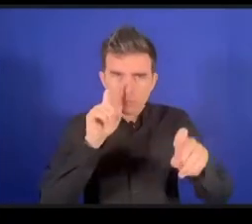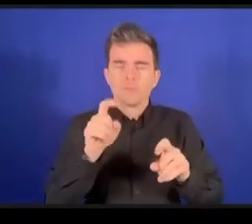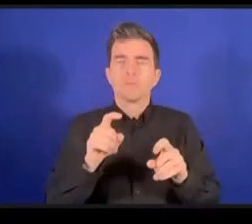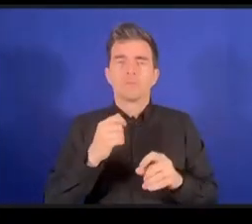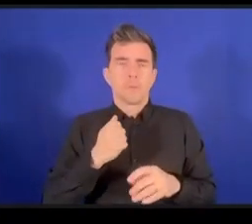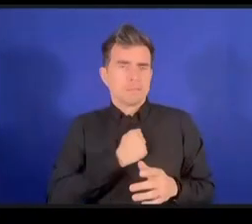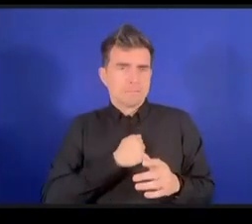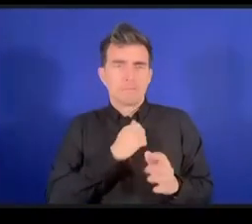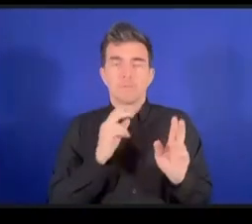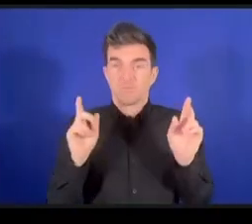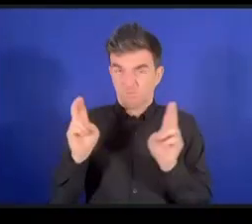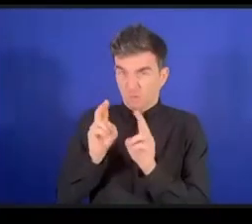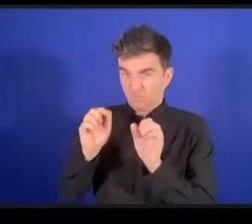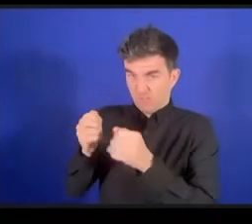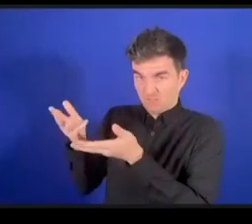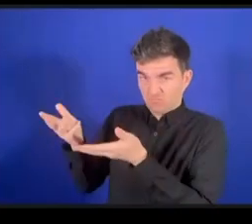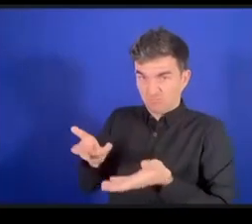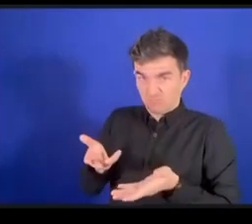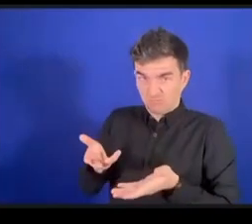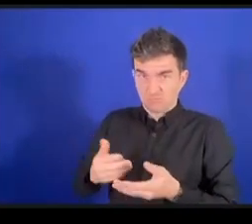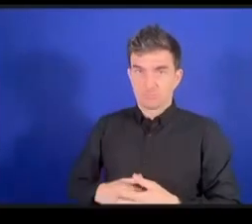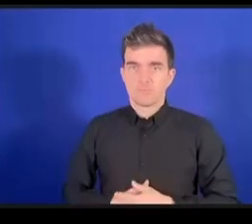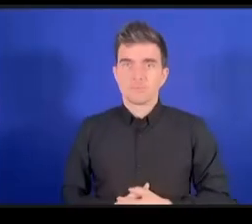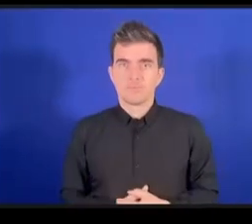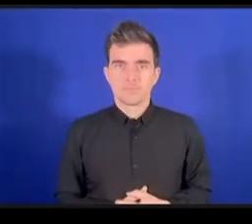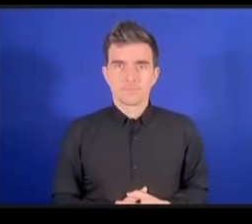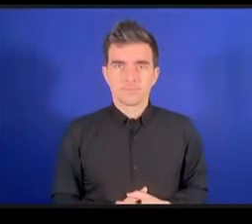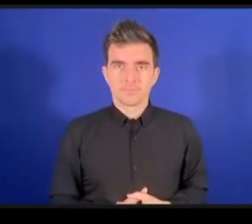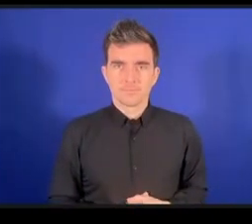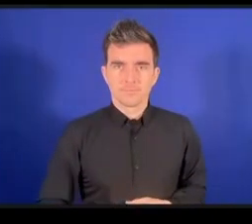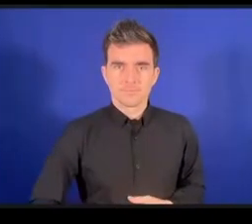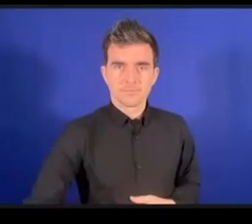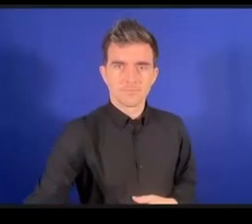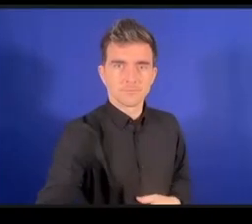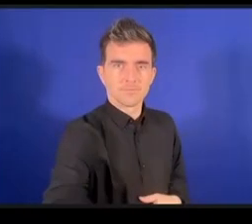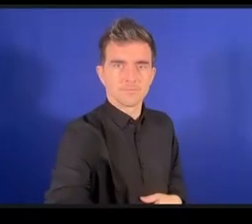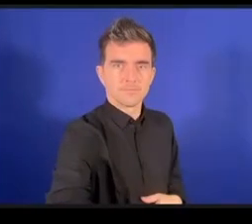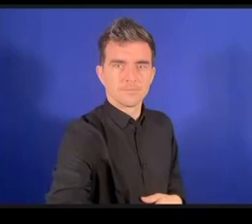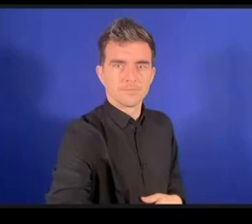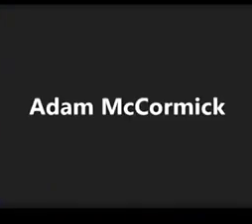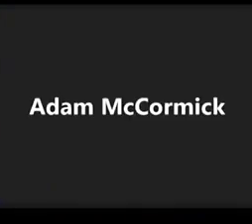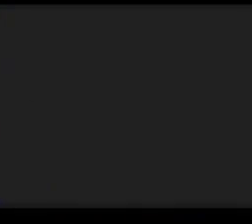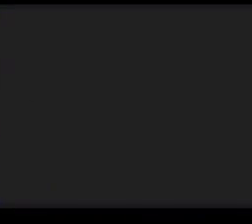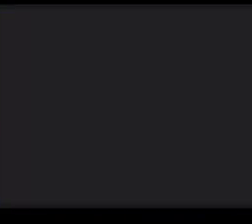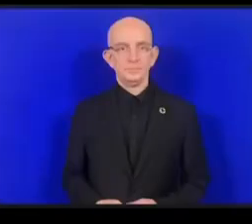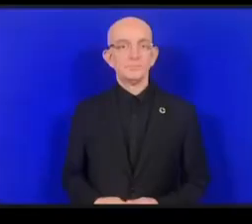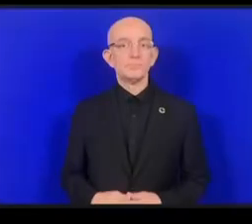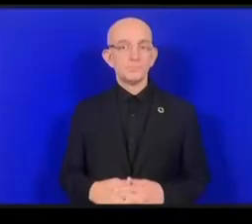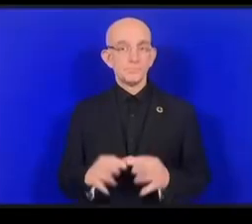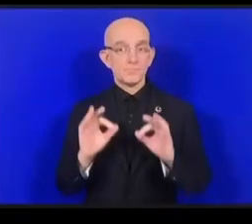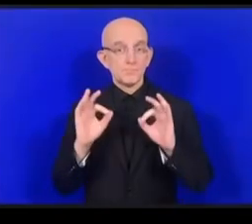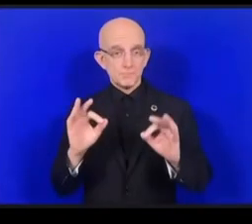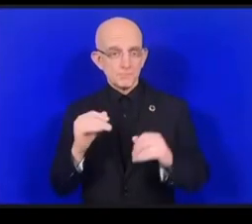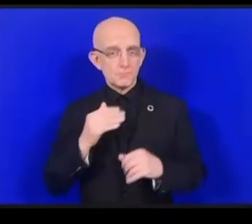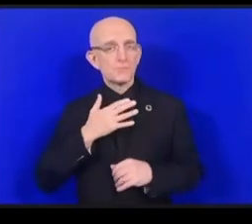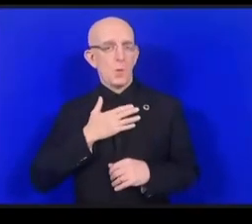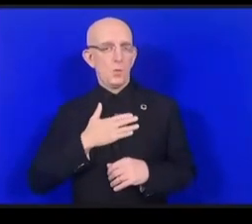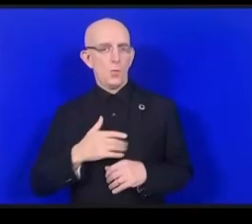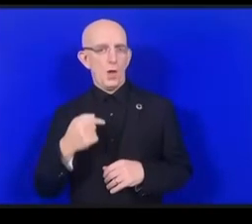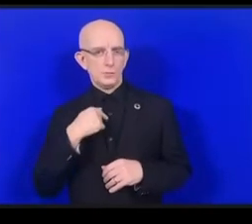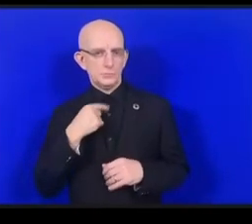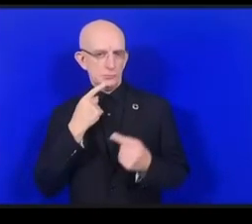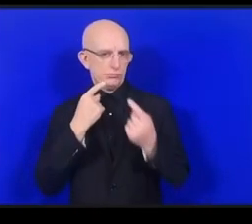Yeah, I just wanted to talk about this from the educator perspective, because we're working very deeply with education systems now